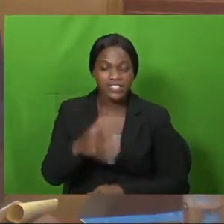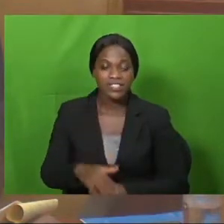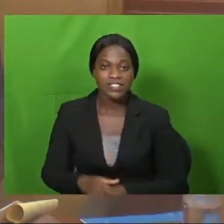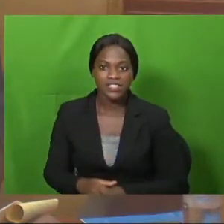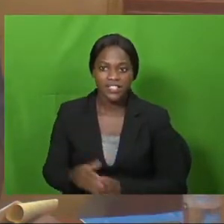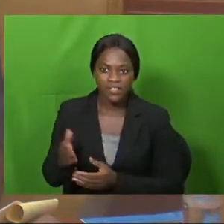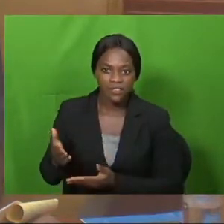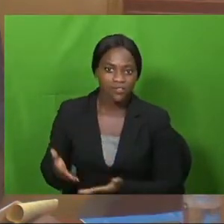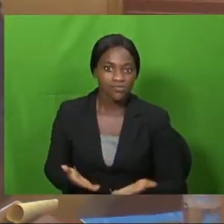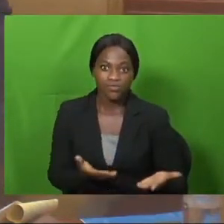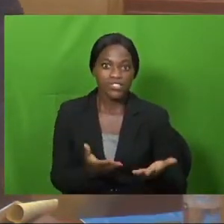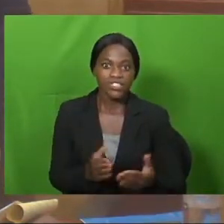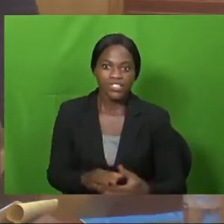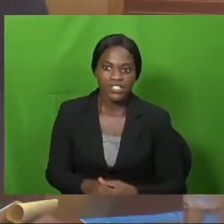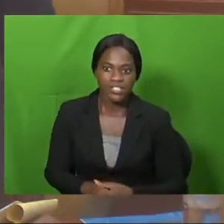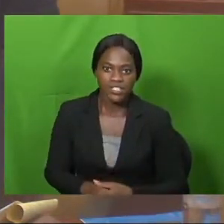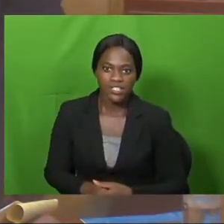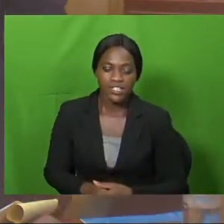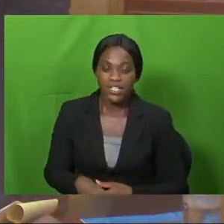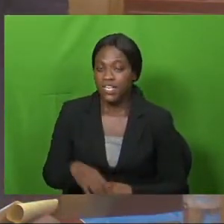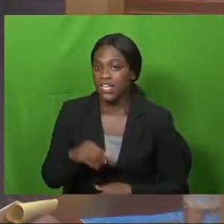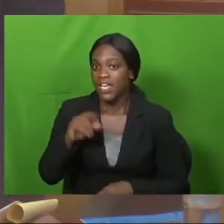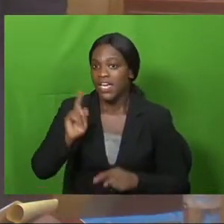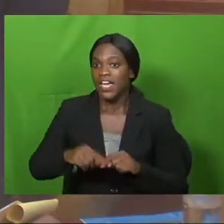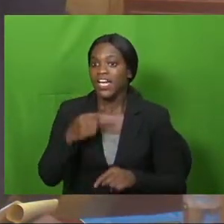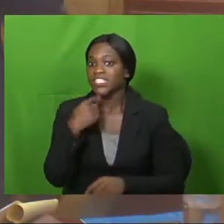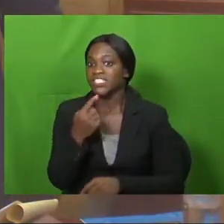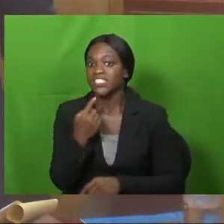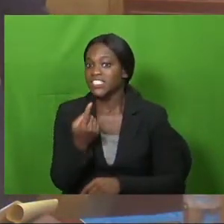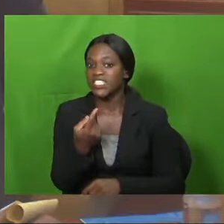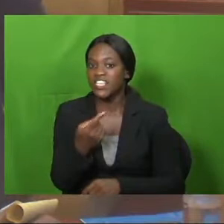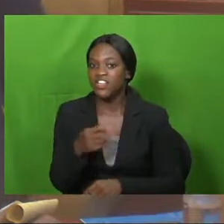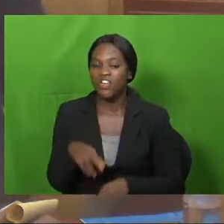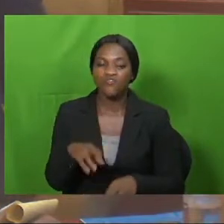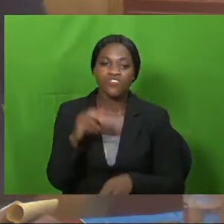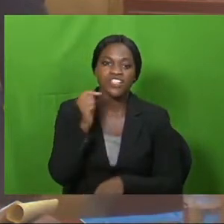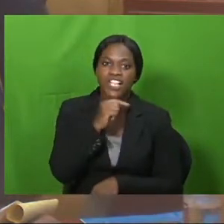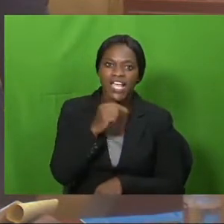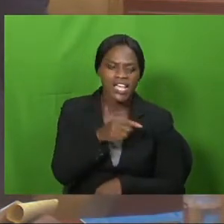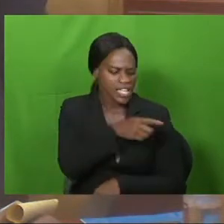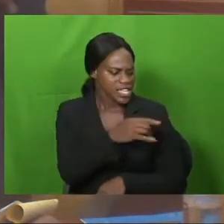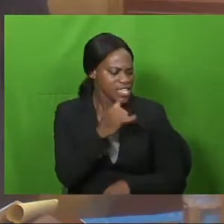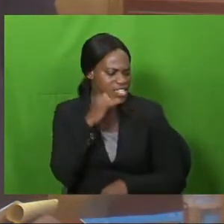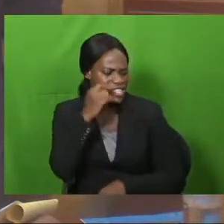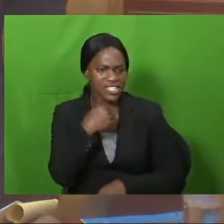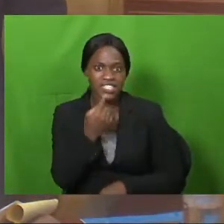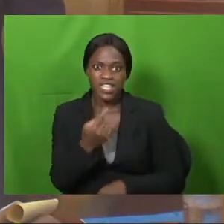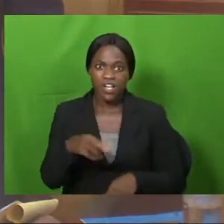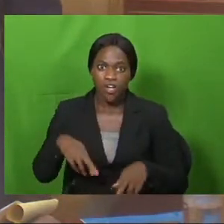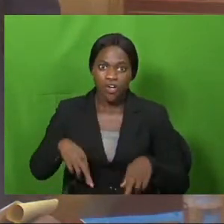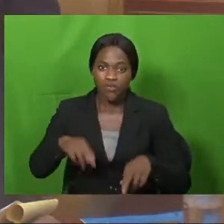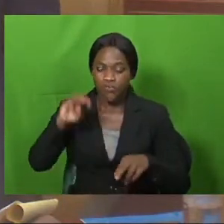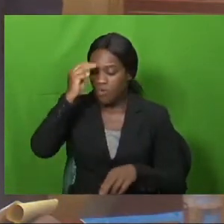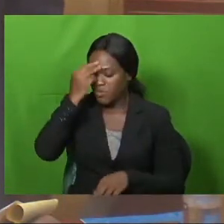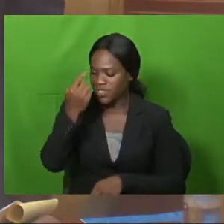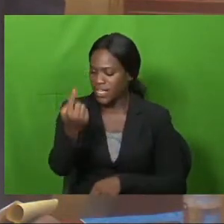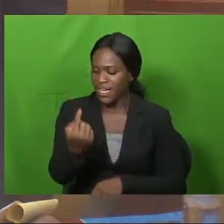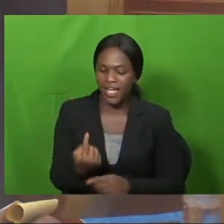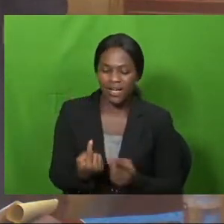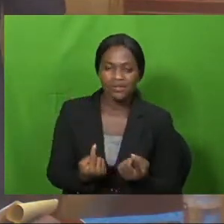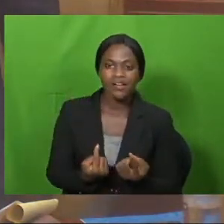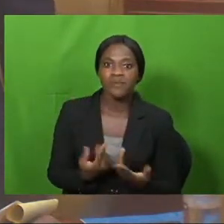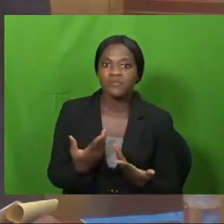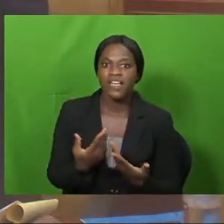You can't deny the roads. Somebody was saying that the sheer fact that the Minister for Roads is brought here to come and answer questions